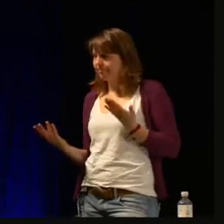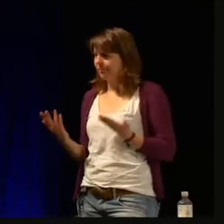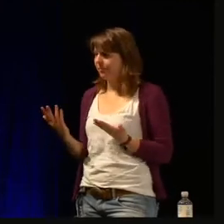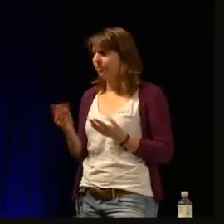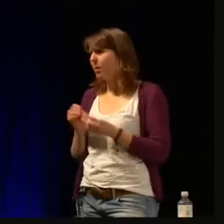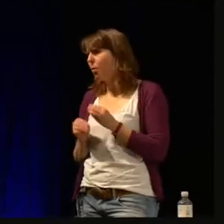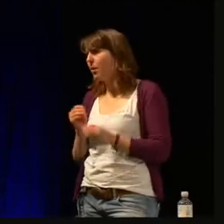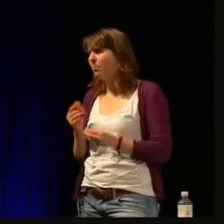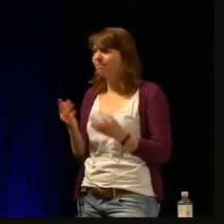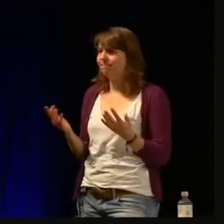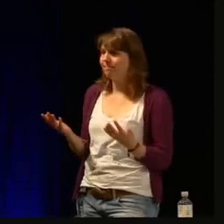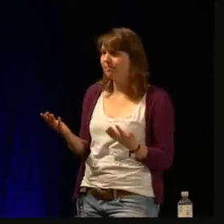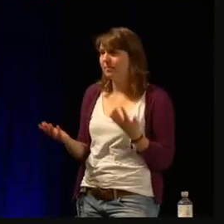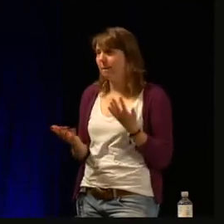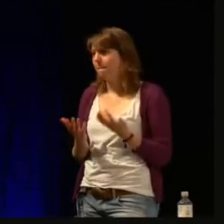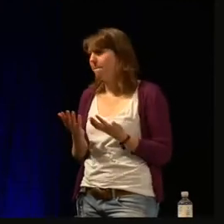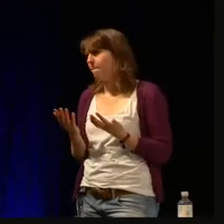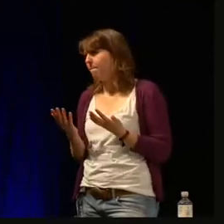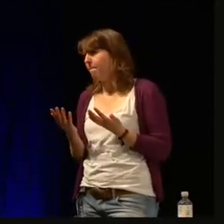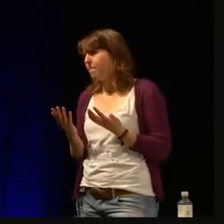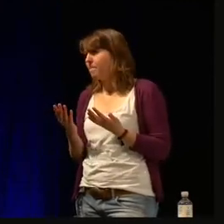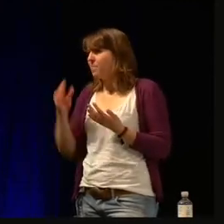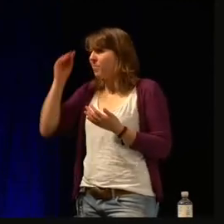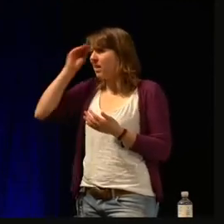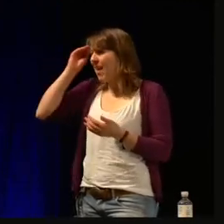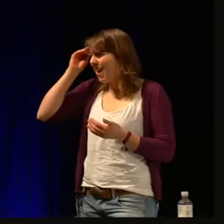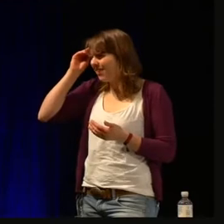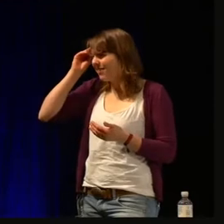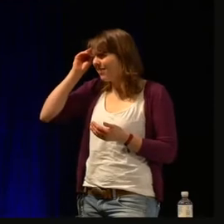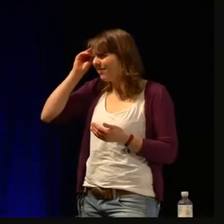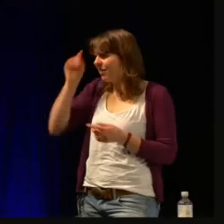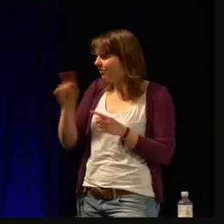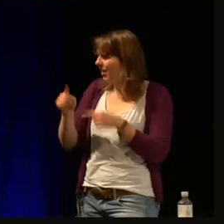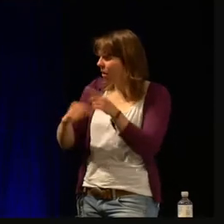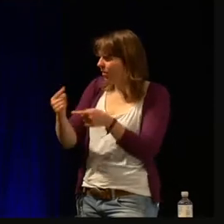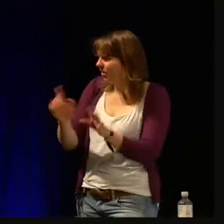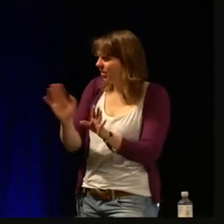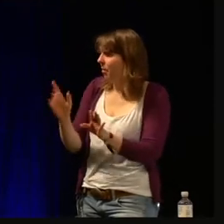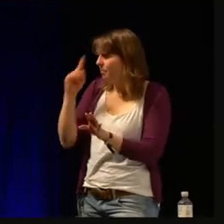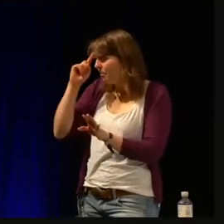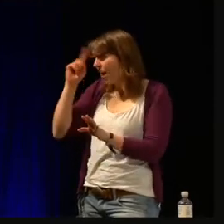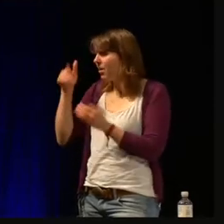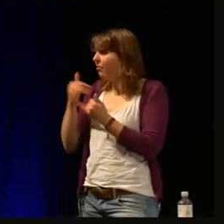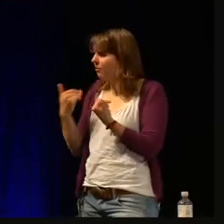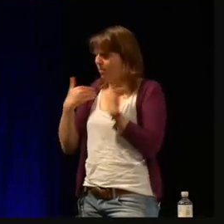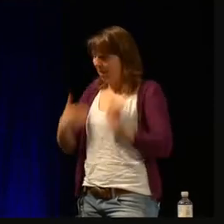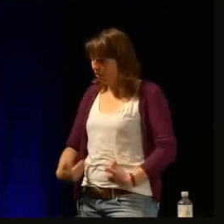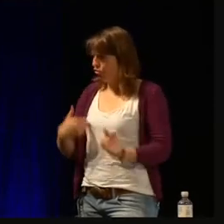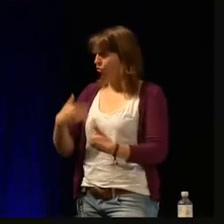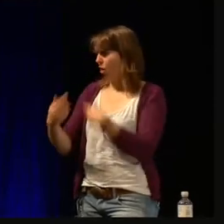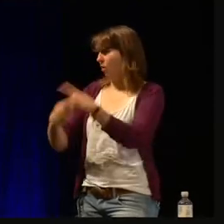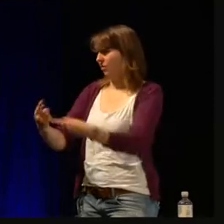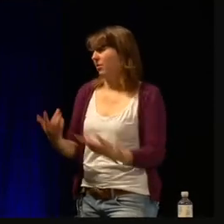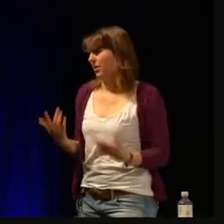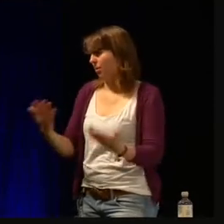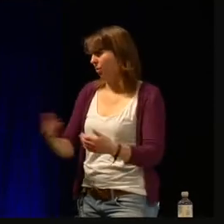that. So the problem with this question isn't necessarily, you know, how does machine learning work, but it's how do